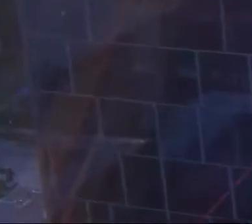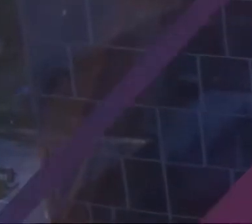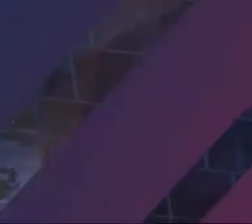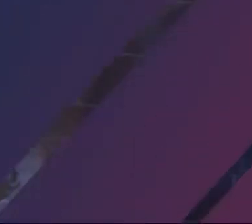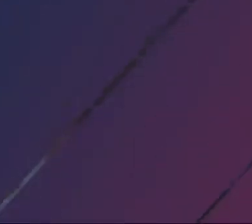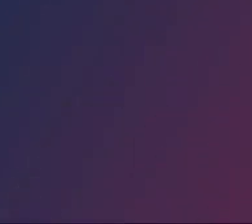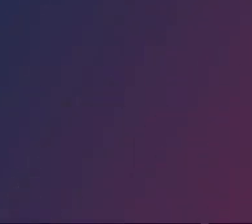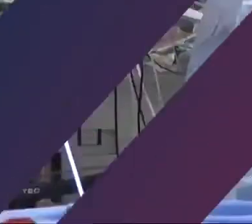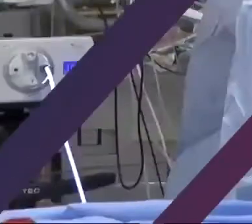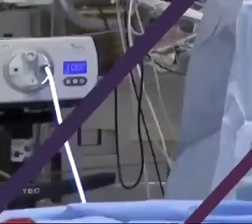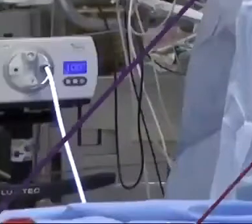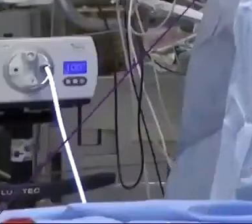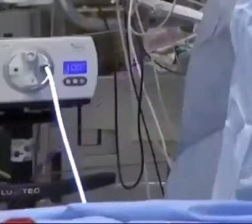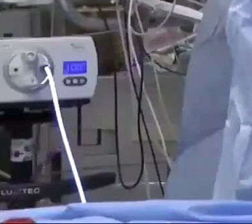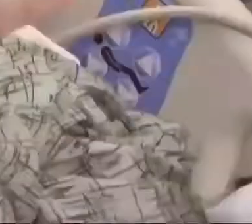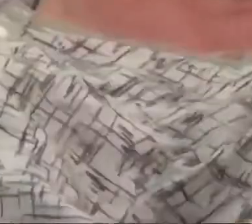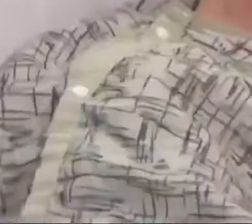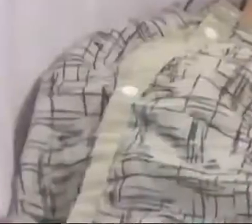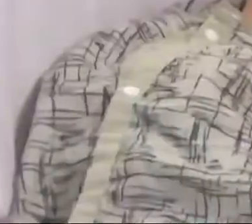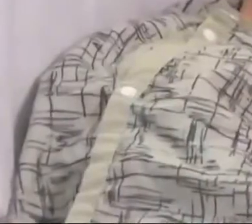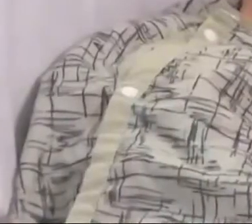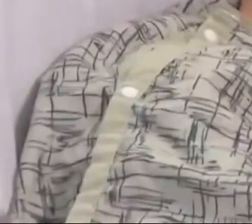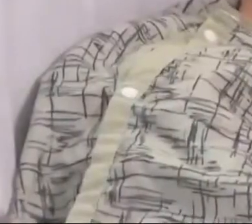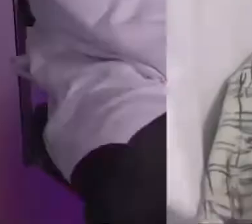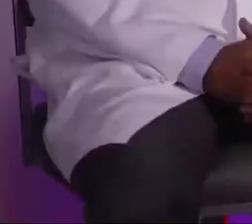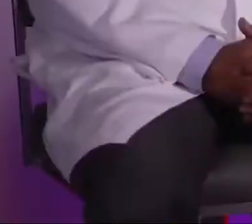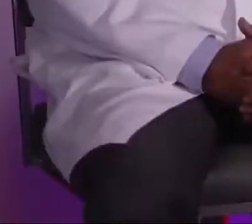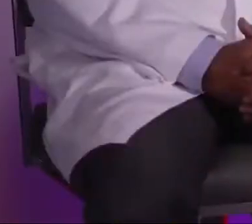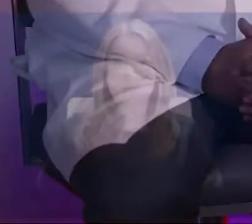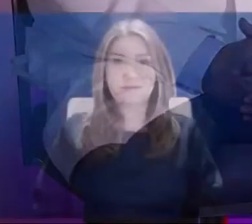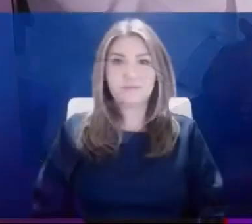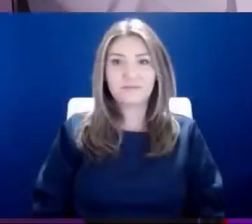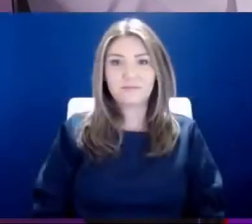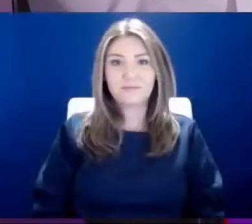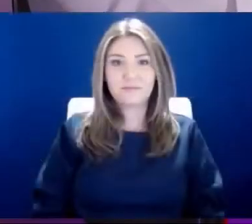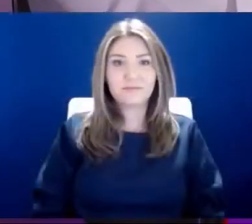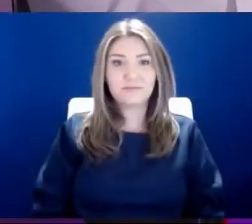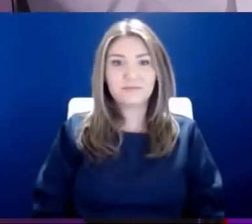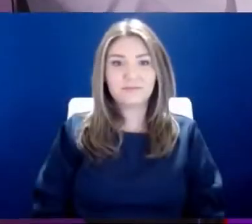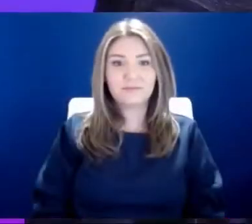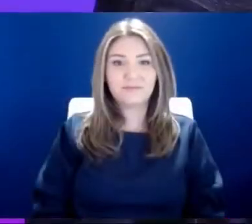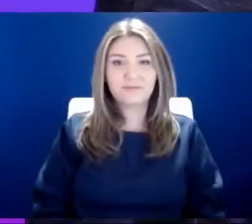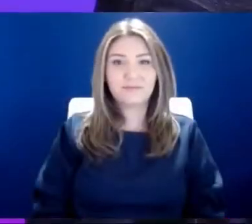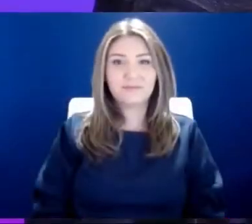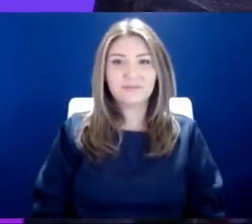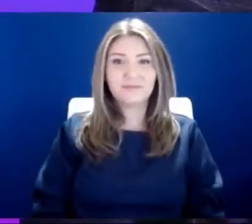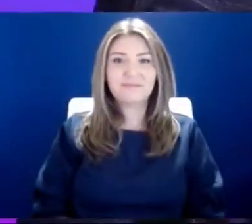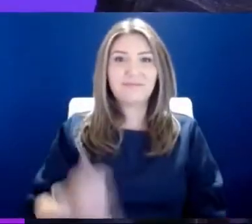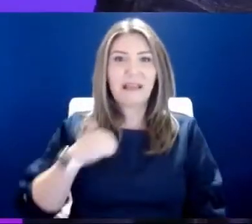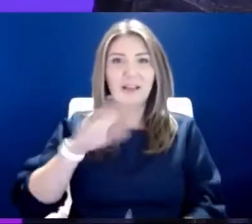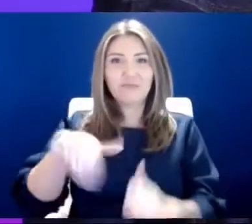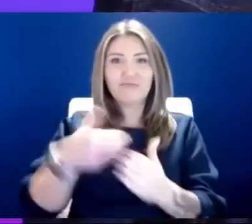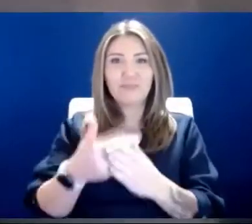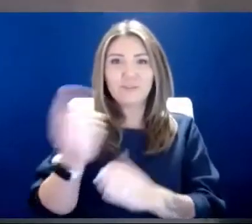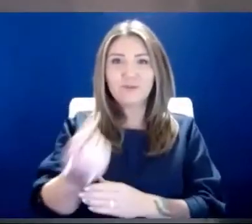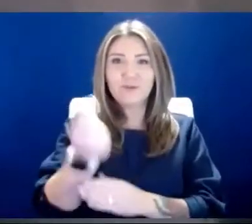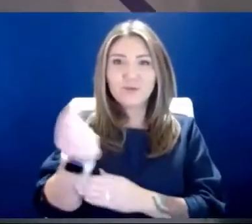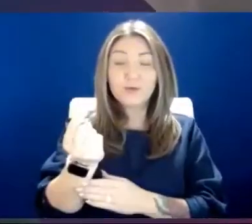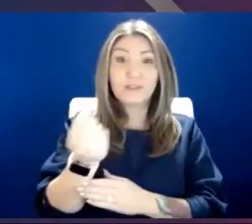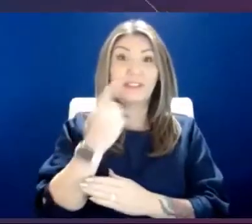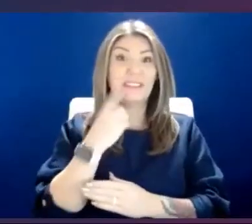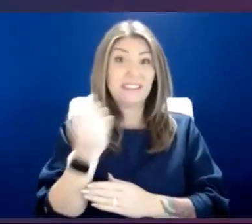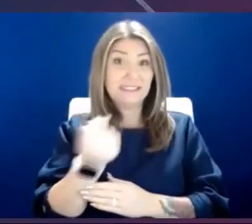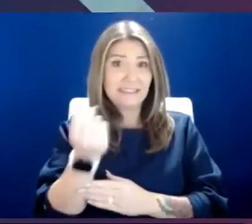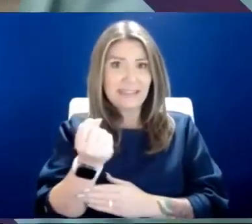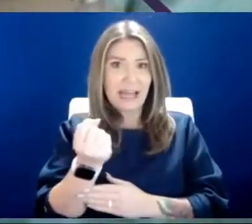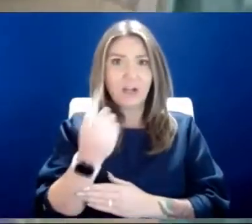Health System. I am amazed. The team here is great. I came on a Tuesday, and then by Saturday I had a heart in me. I have never